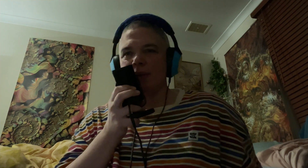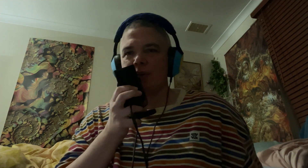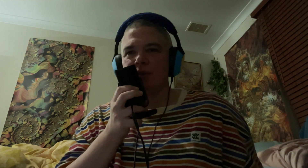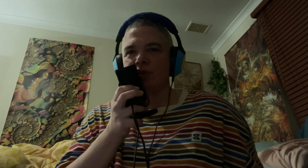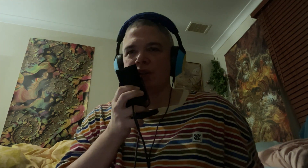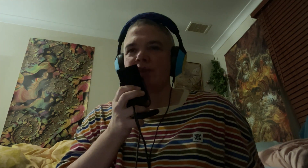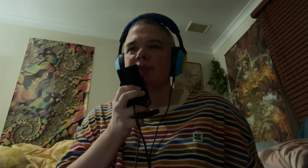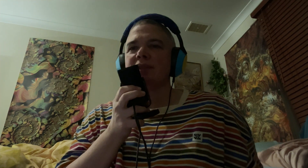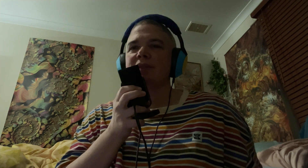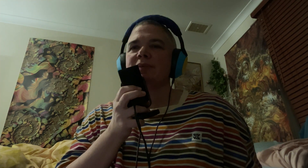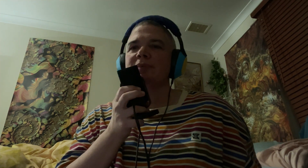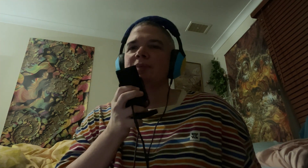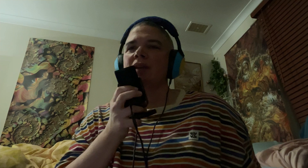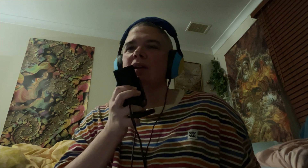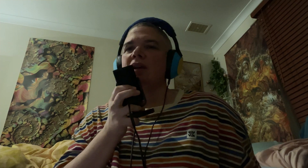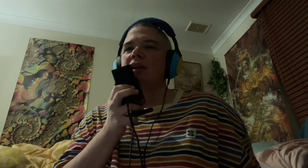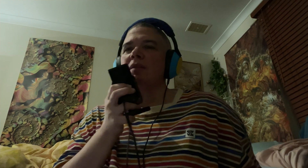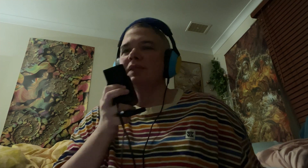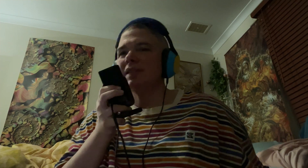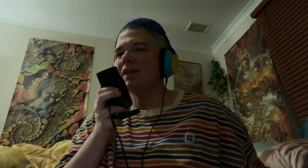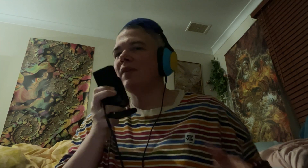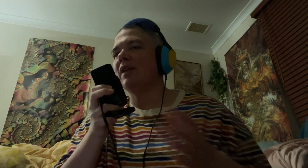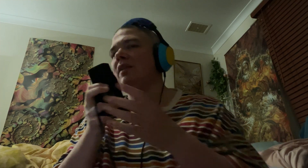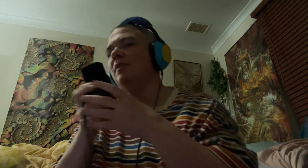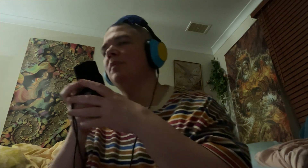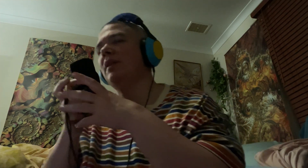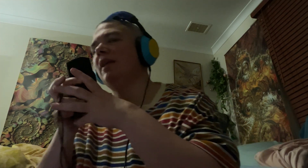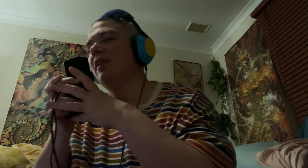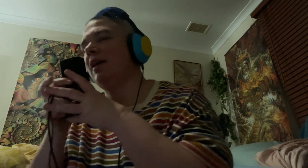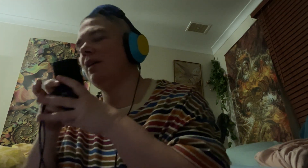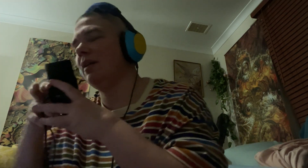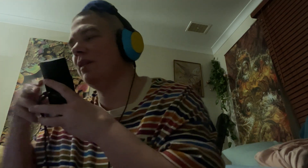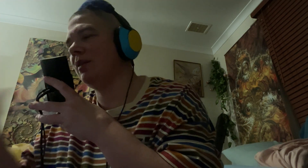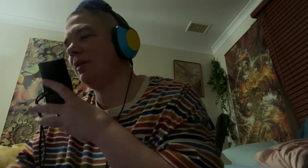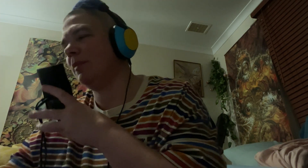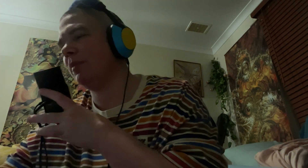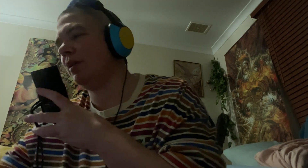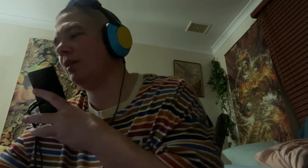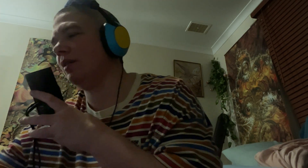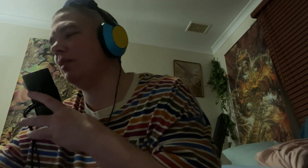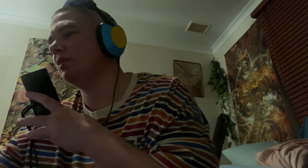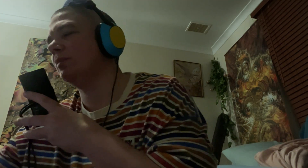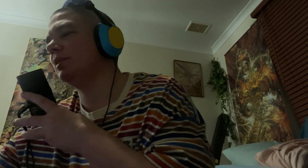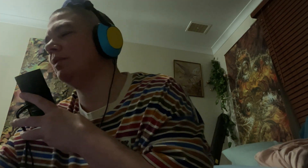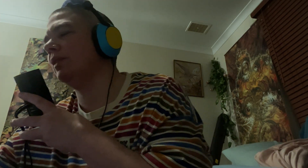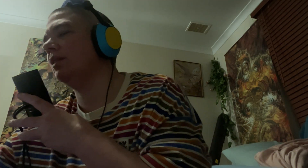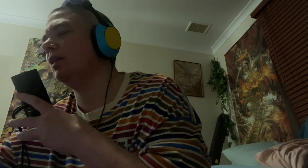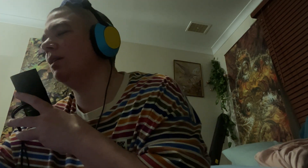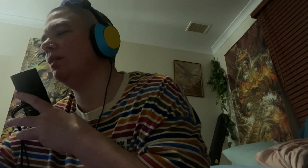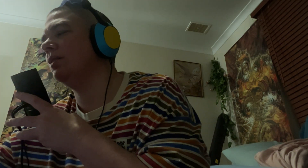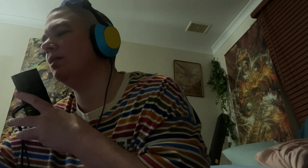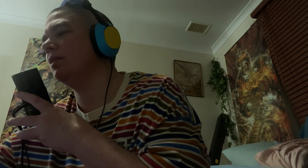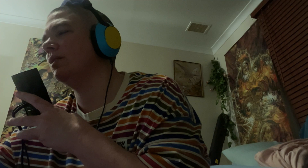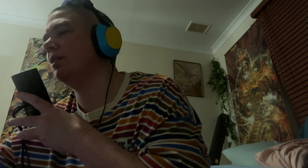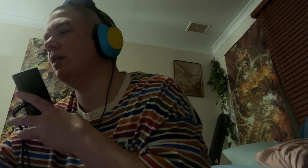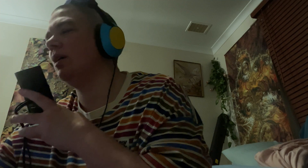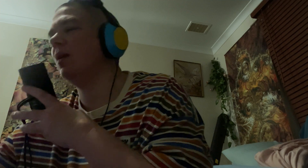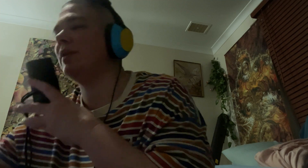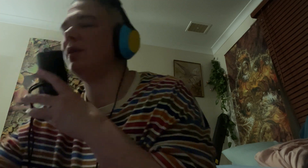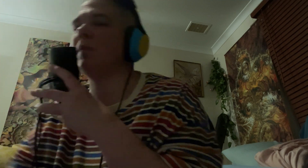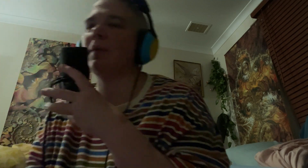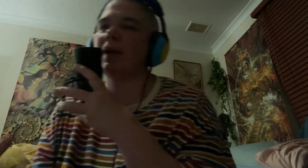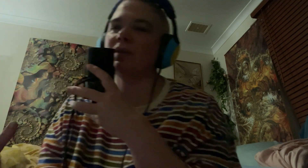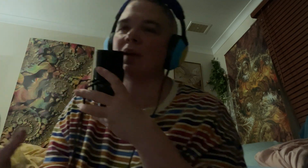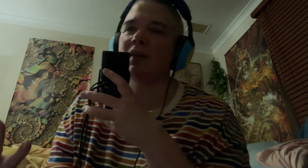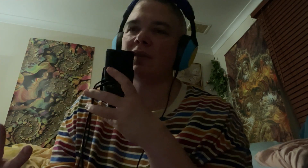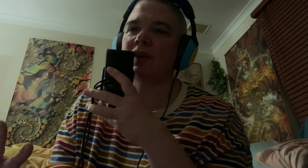talking about trust. Let me see if I can play that part specifically. Oh,